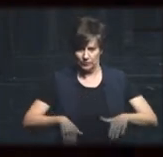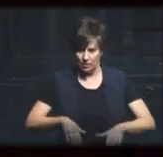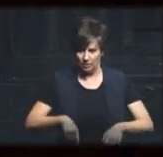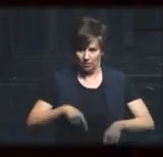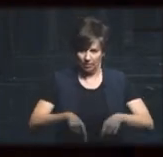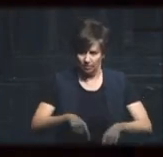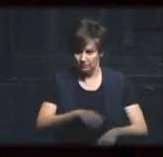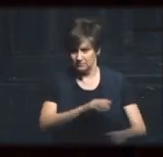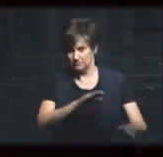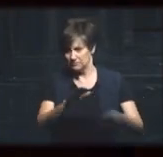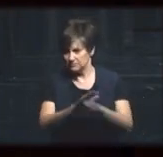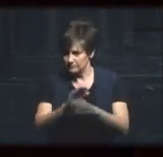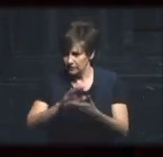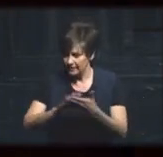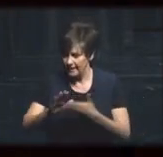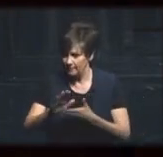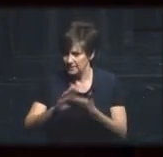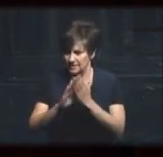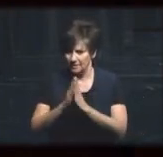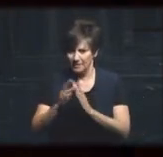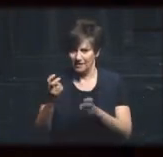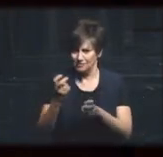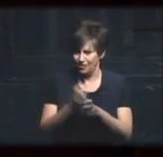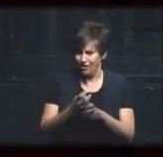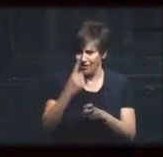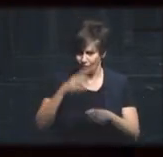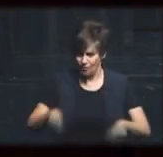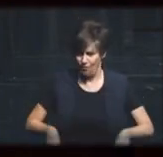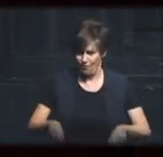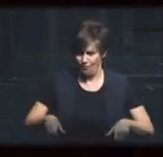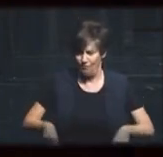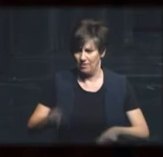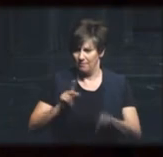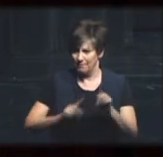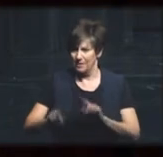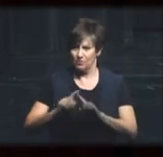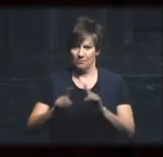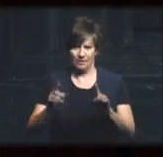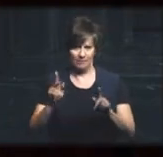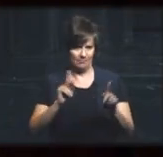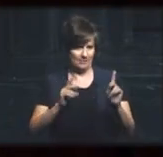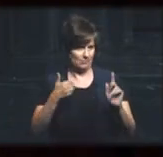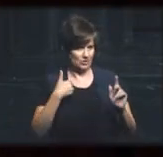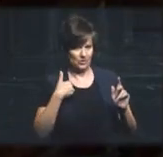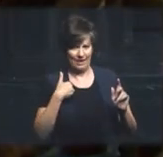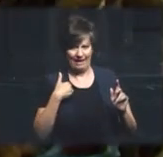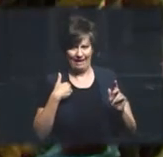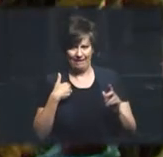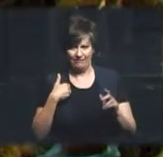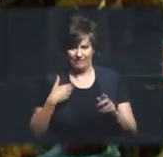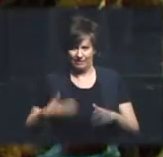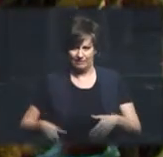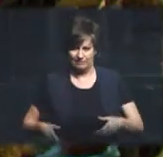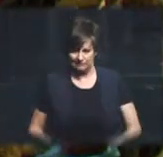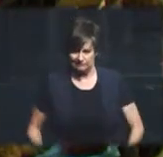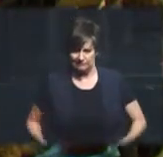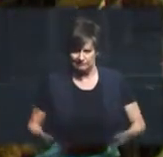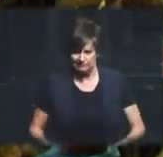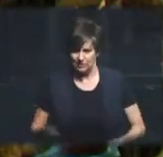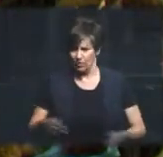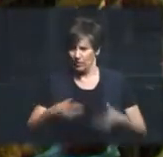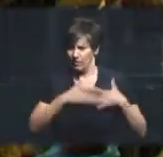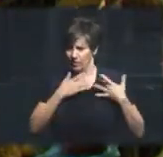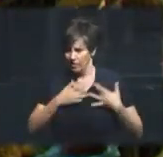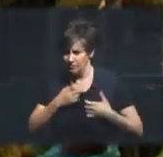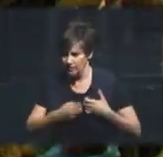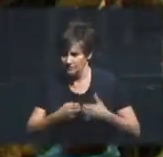Right. And that's hard for not just wheelchair people, but people who have, you know, ambulatory issues or heart issues. Sure.